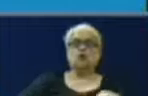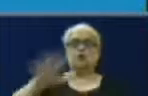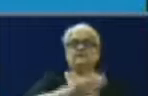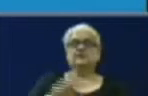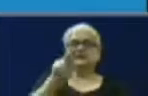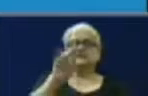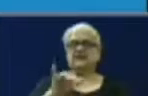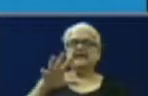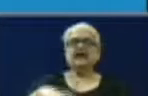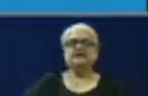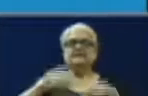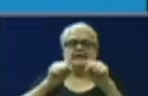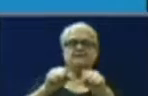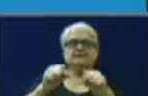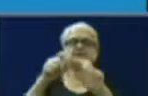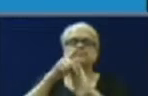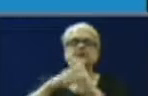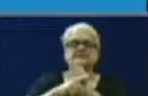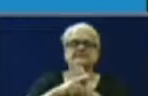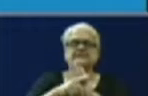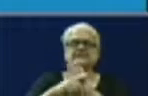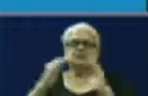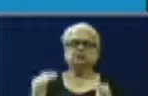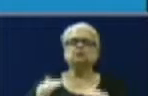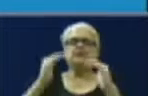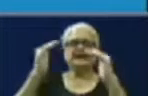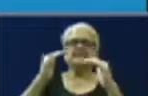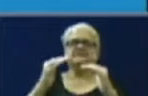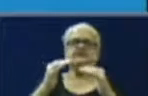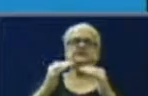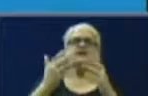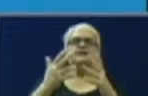policy to raise the compulsory attendance age to 18.